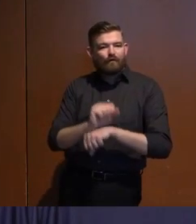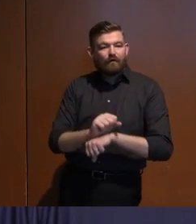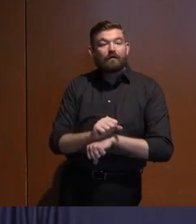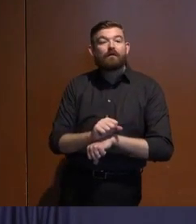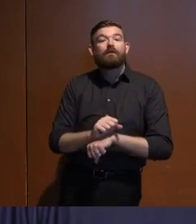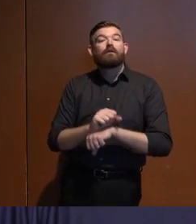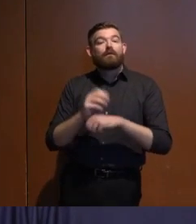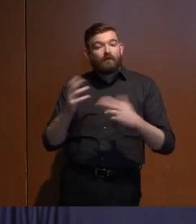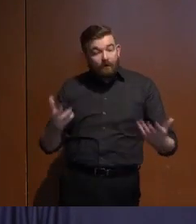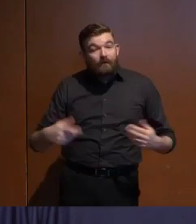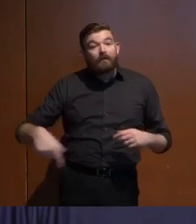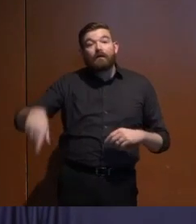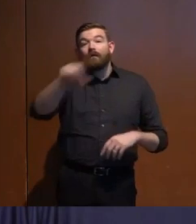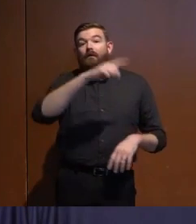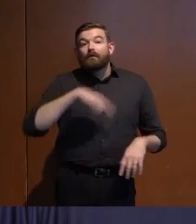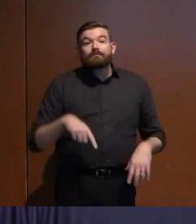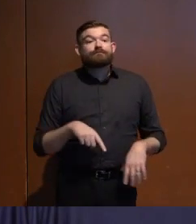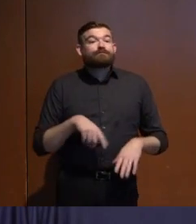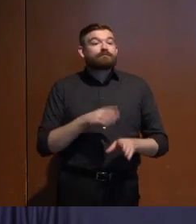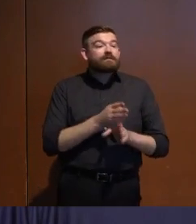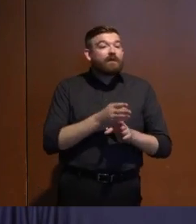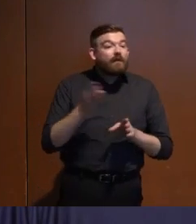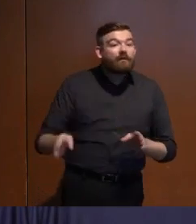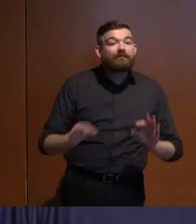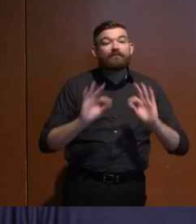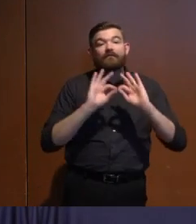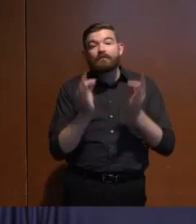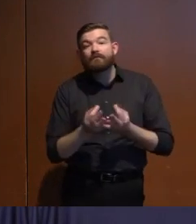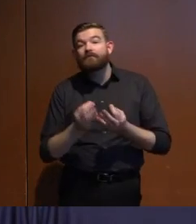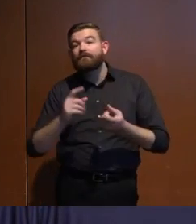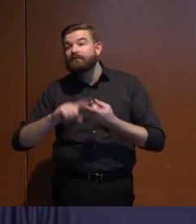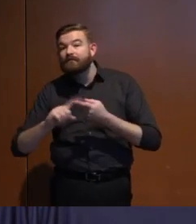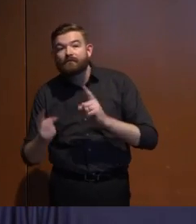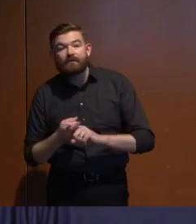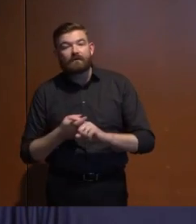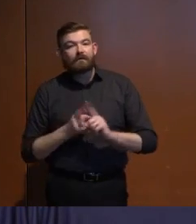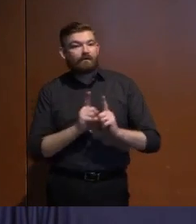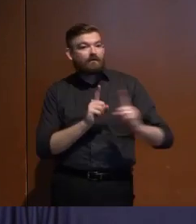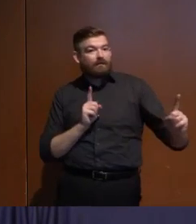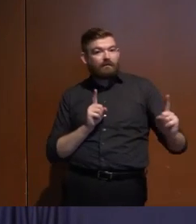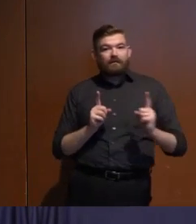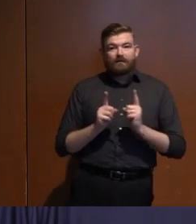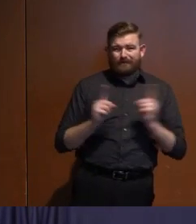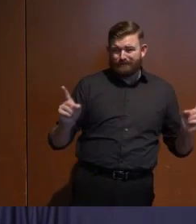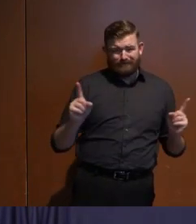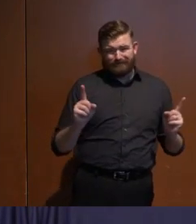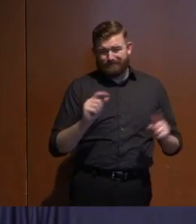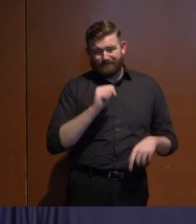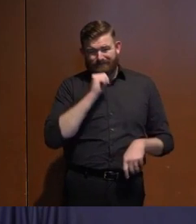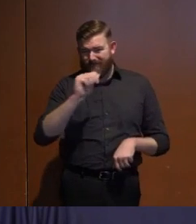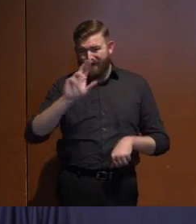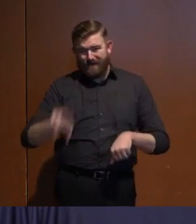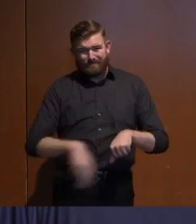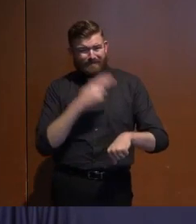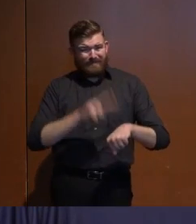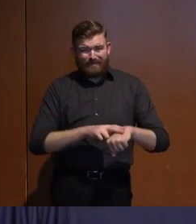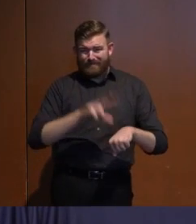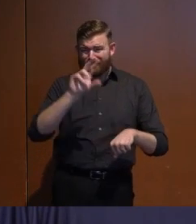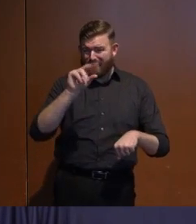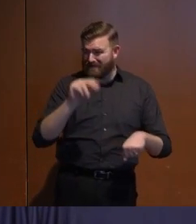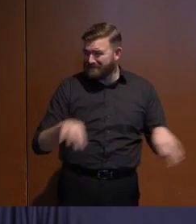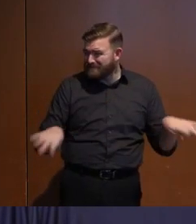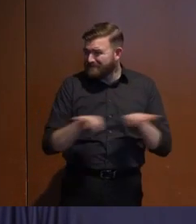our families is not human nature. But doing so right now is critically important for us to break the